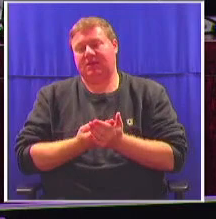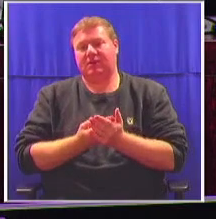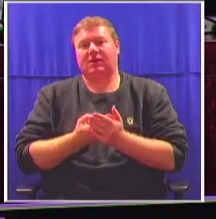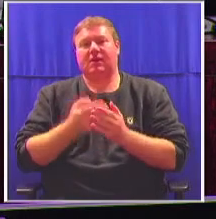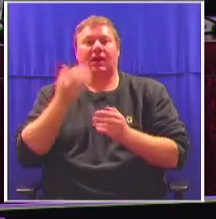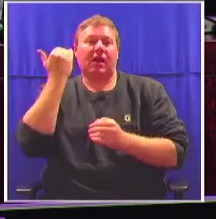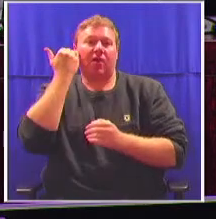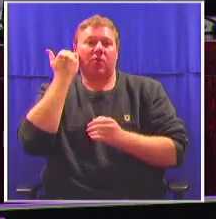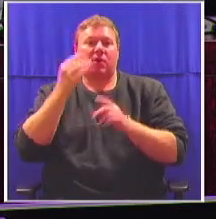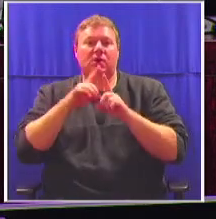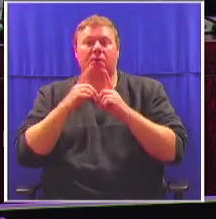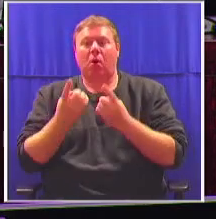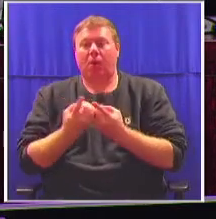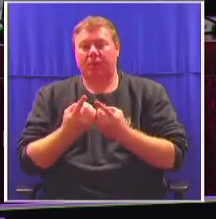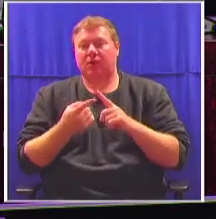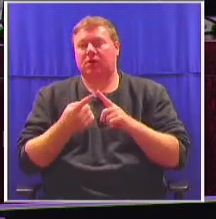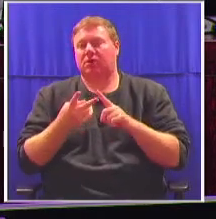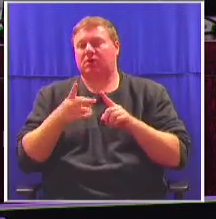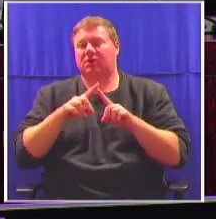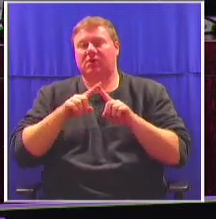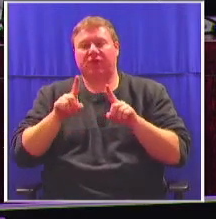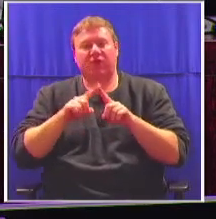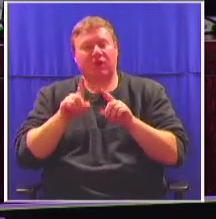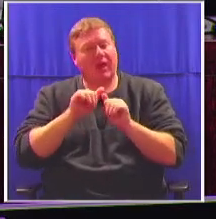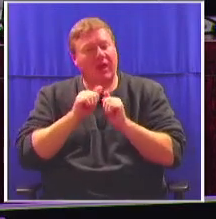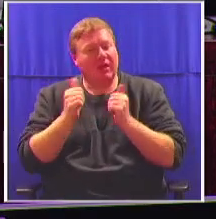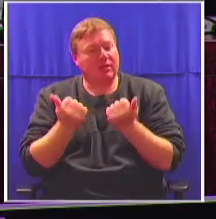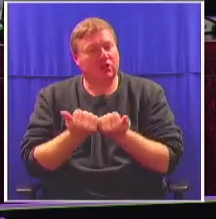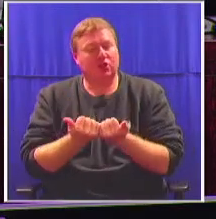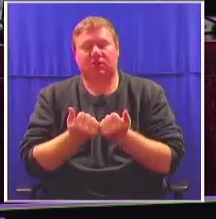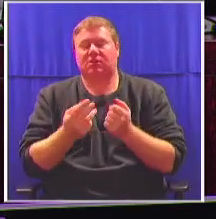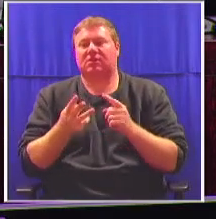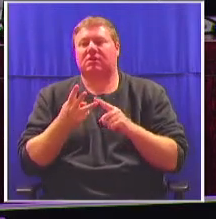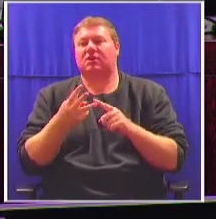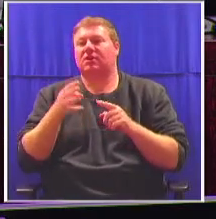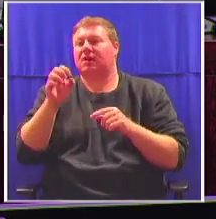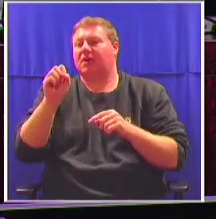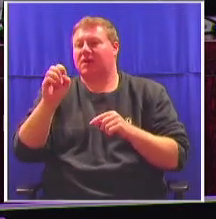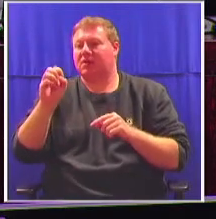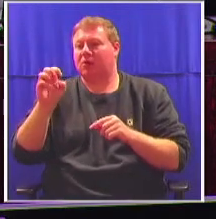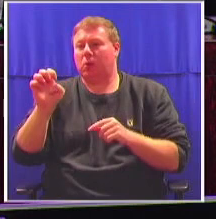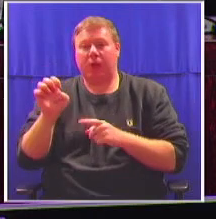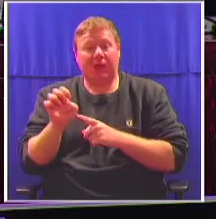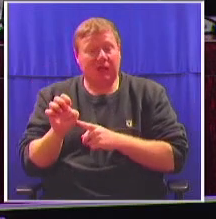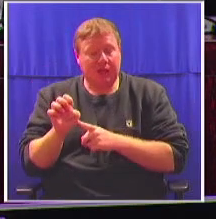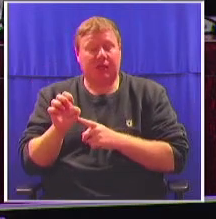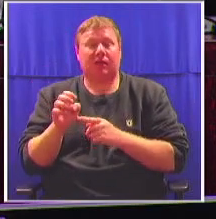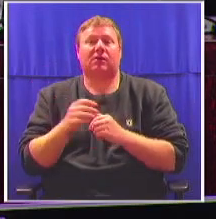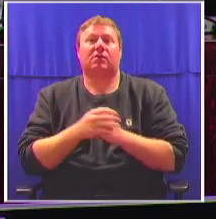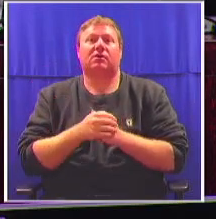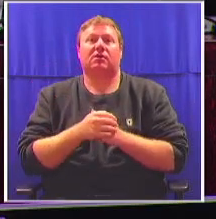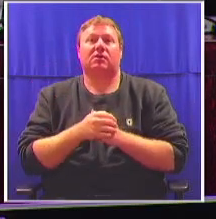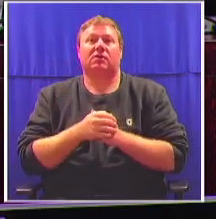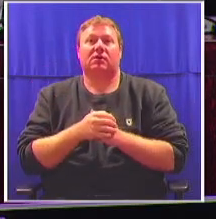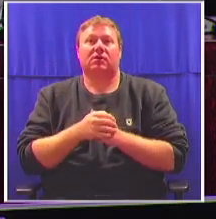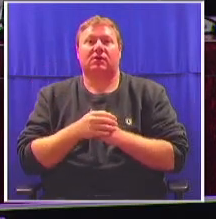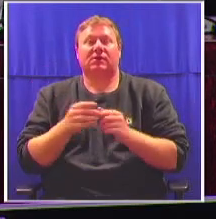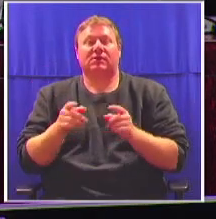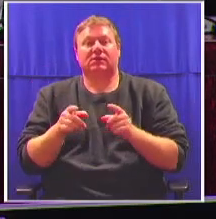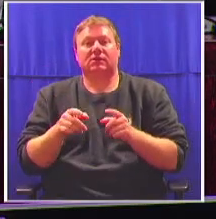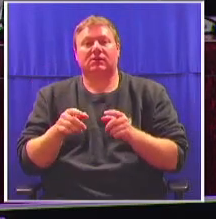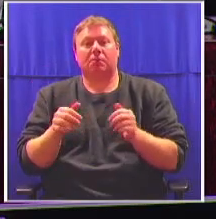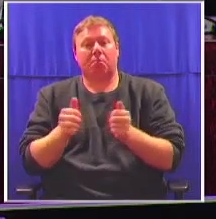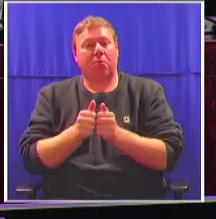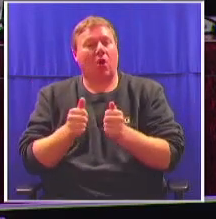departments, various agencies, state-owned enterprises, and partners